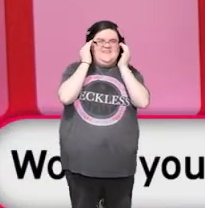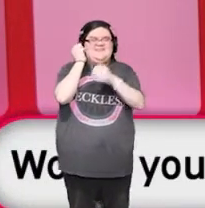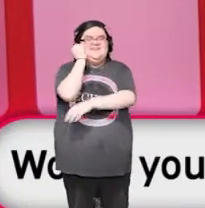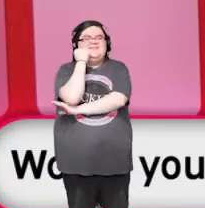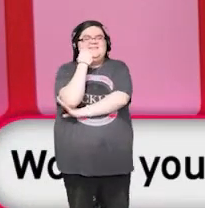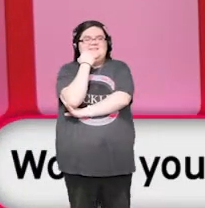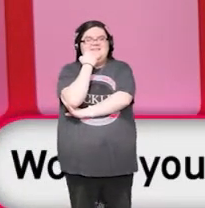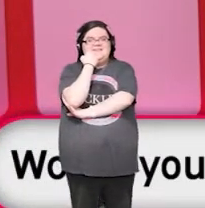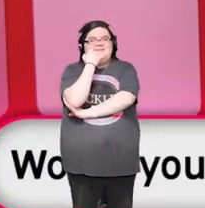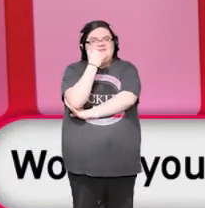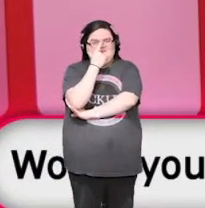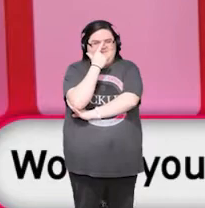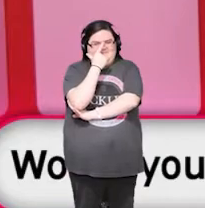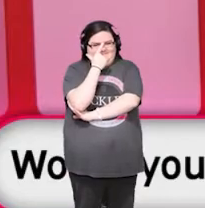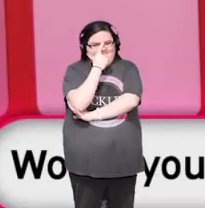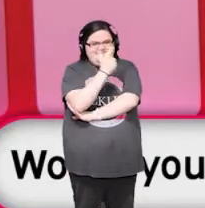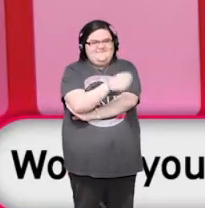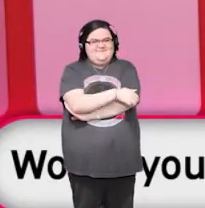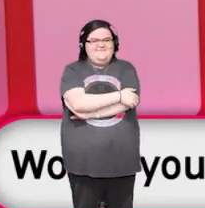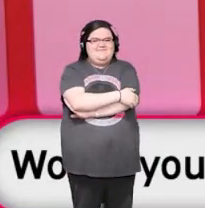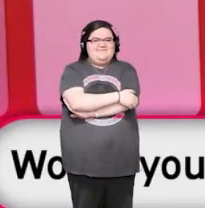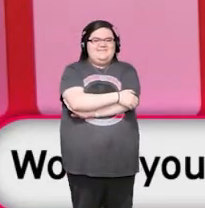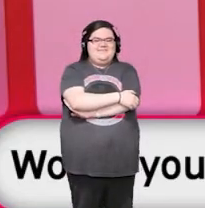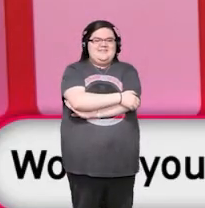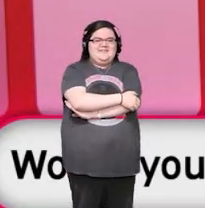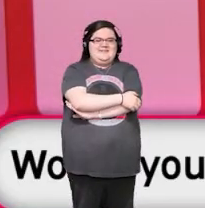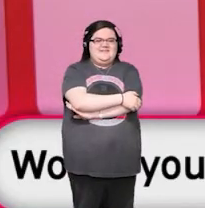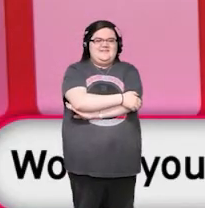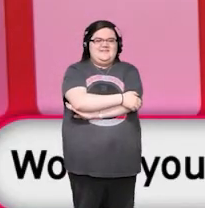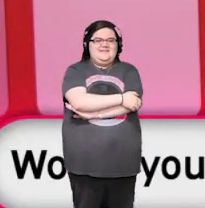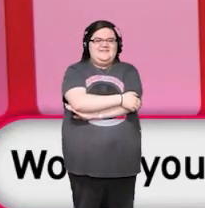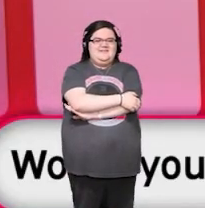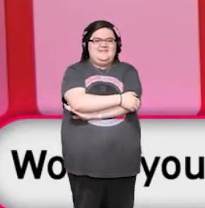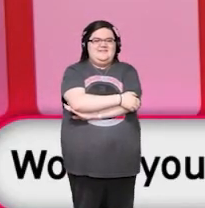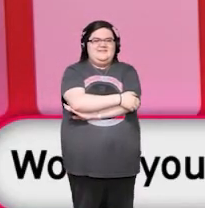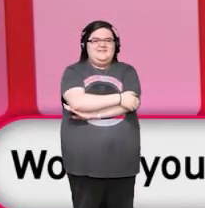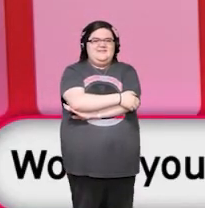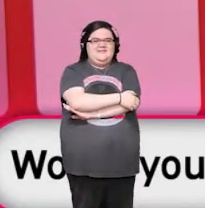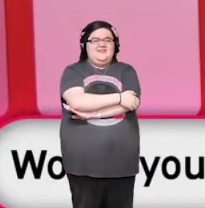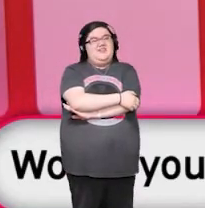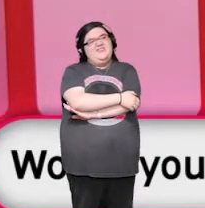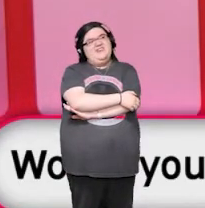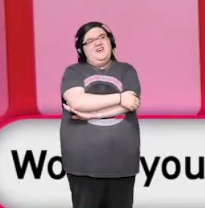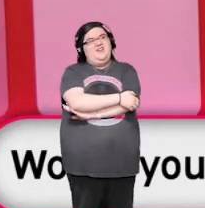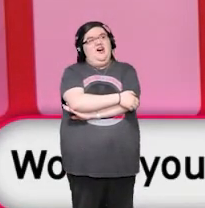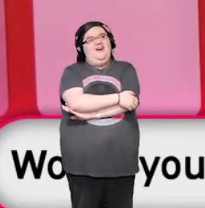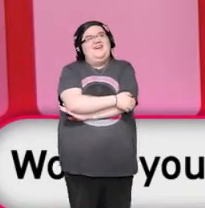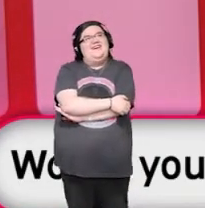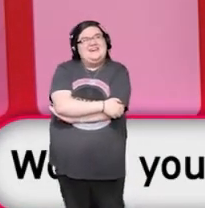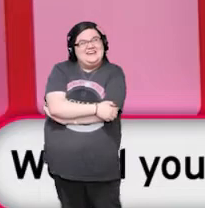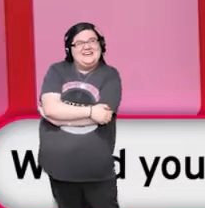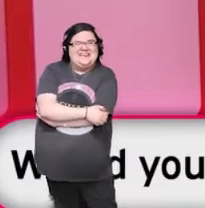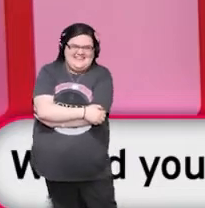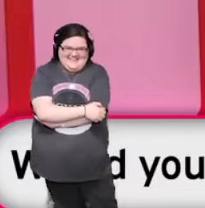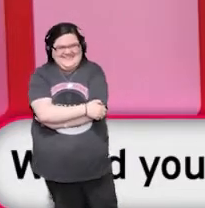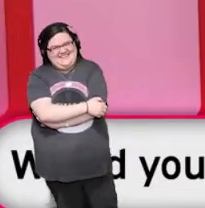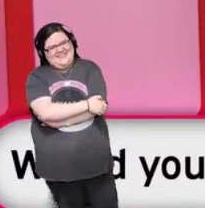me. I'd rather suck him off than have cum in my throat, I think. Although you're not wrong.